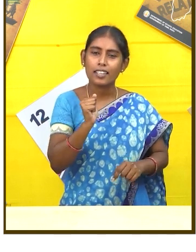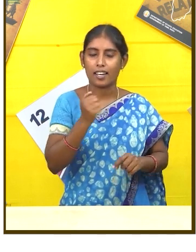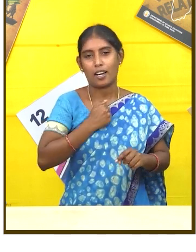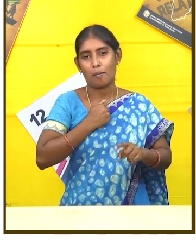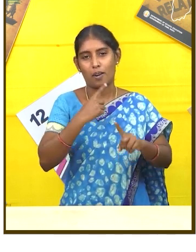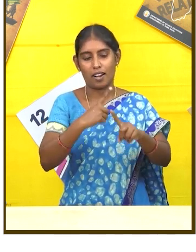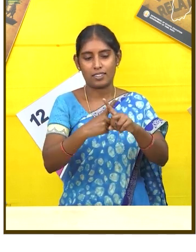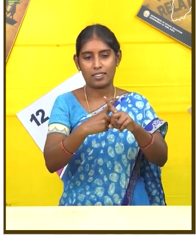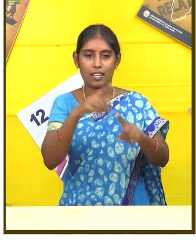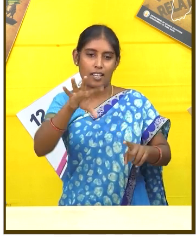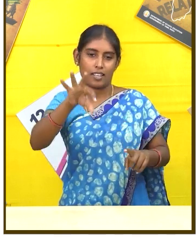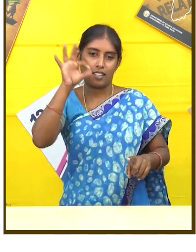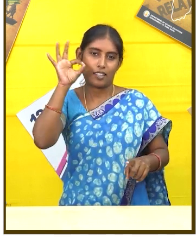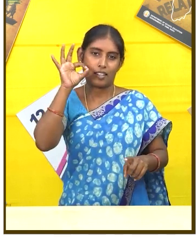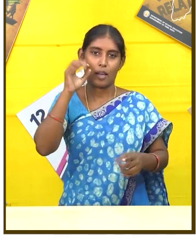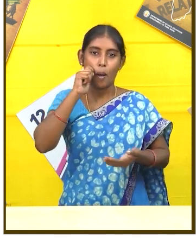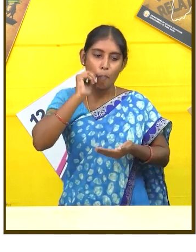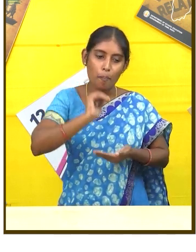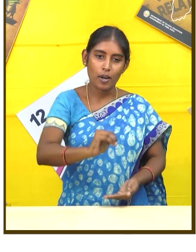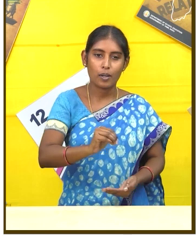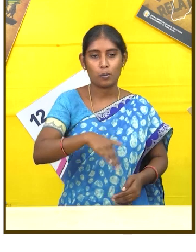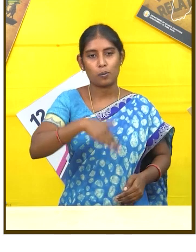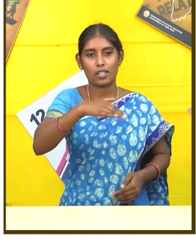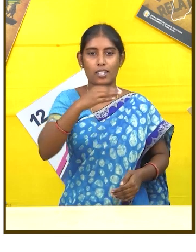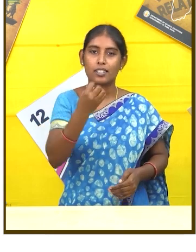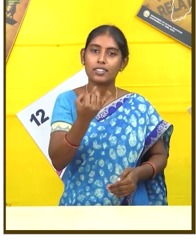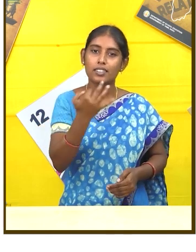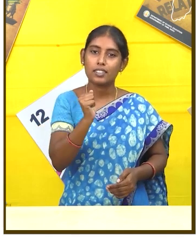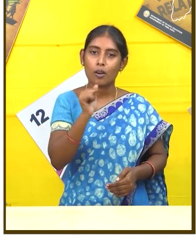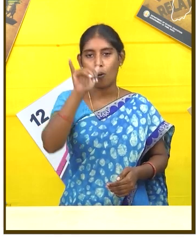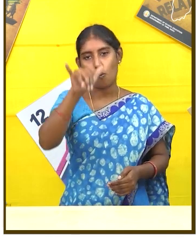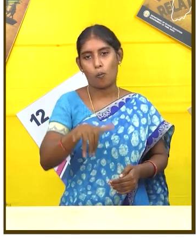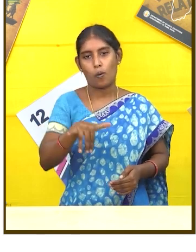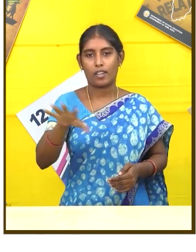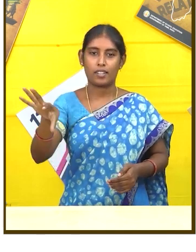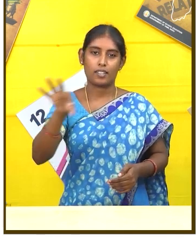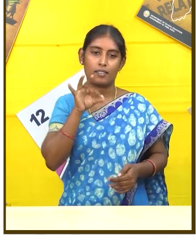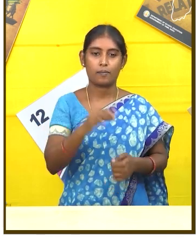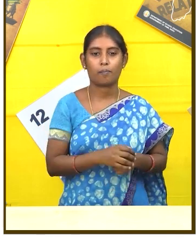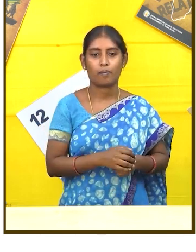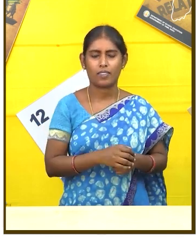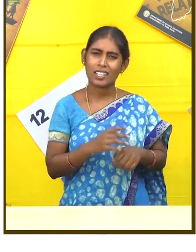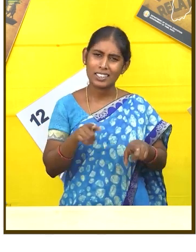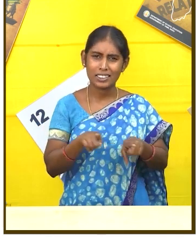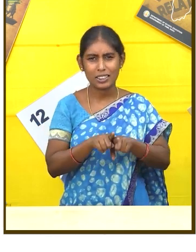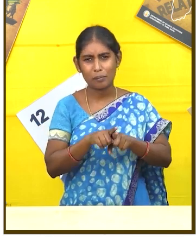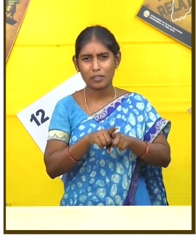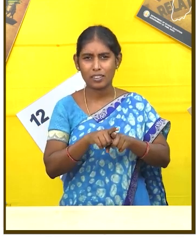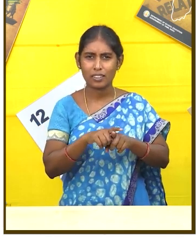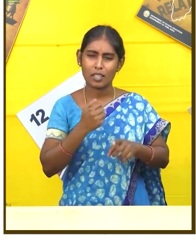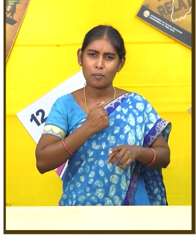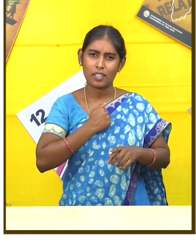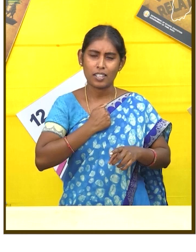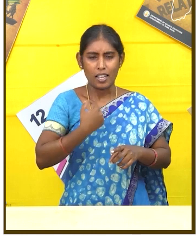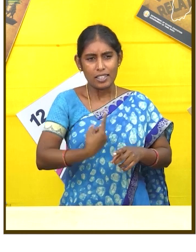of father you can take it as x. The present age of son you have to take it as y. But it is not necessary to take always x